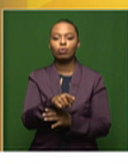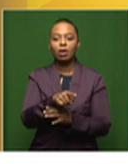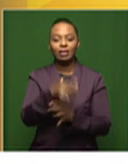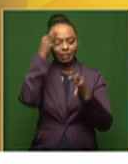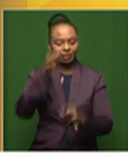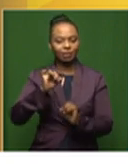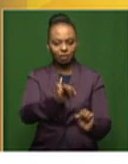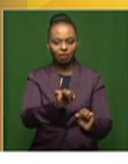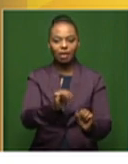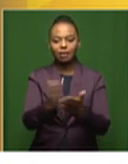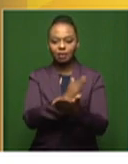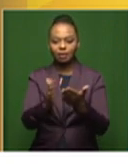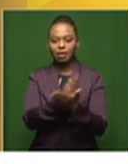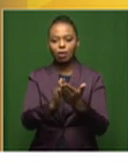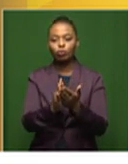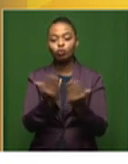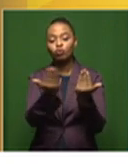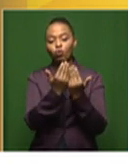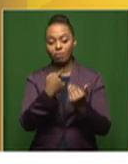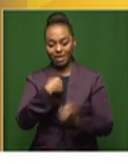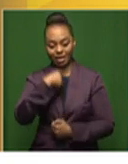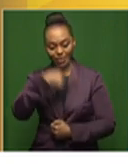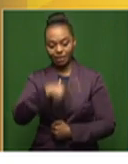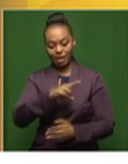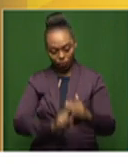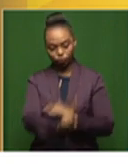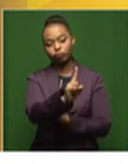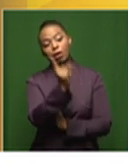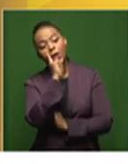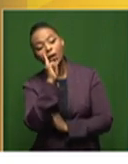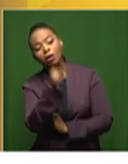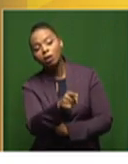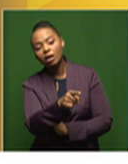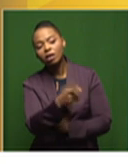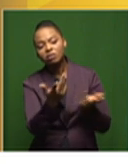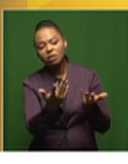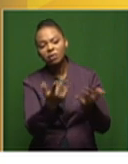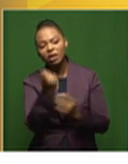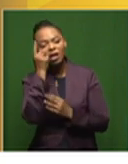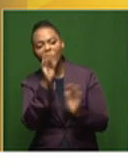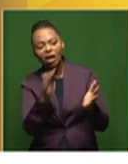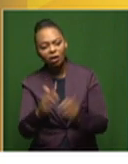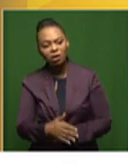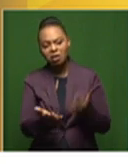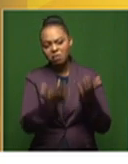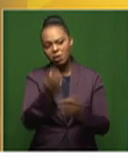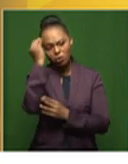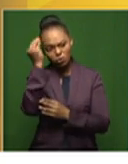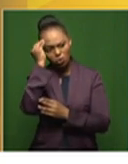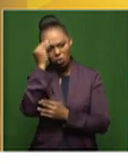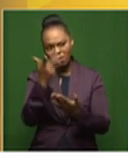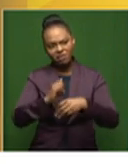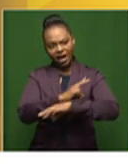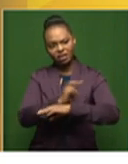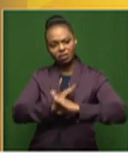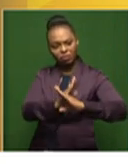schools that I'm going to personally visit just to check their understanding. Maybe they know how to fight the virus that we don't know. They will share